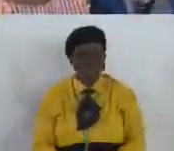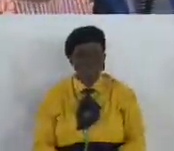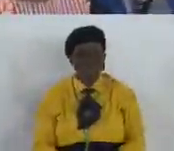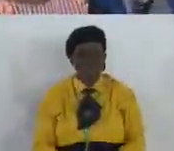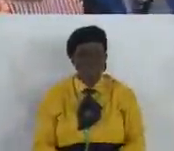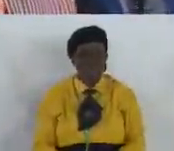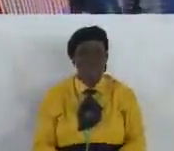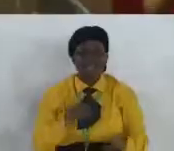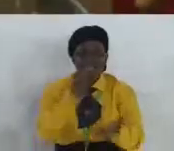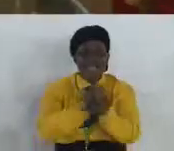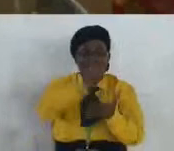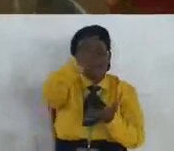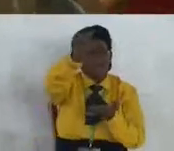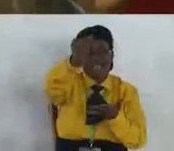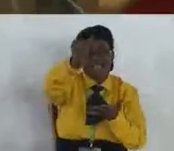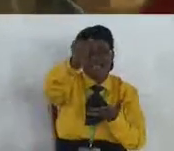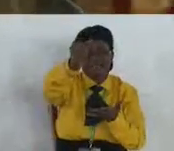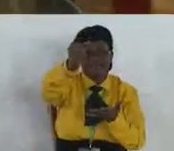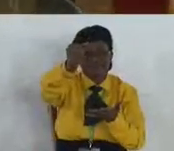Amen.